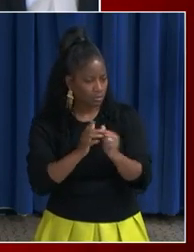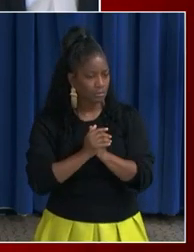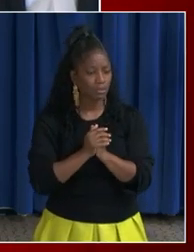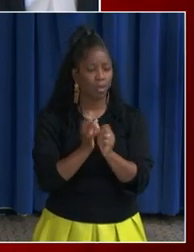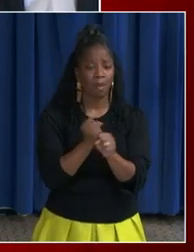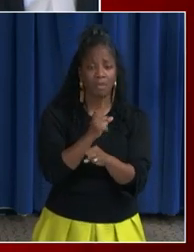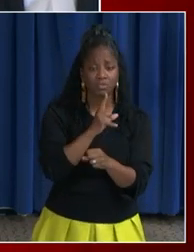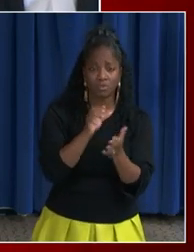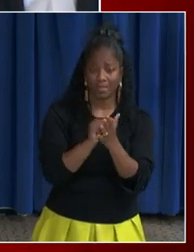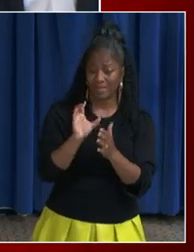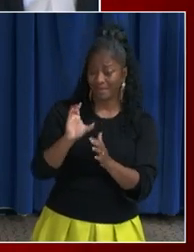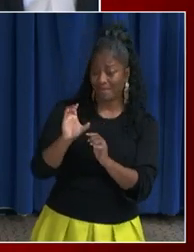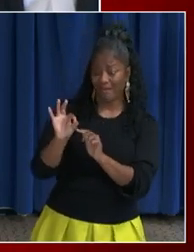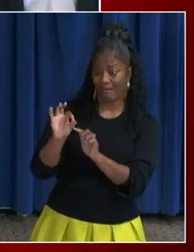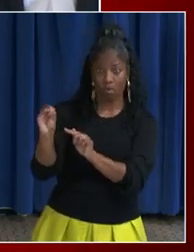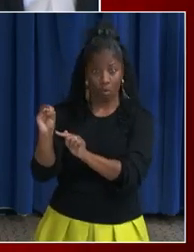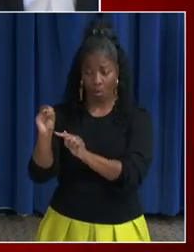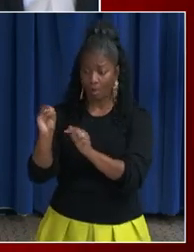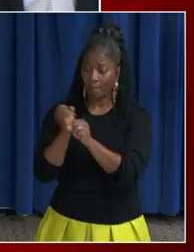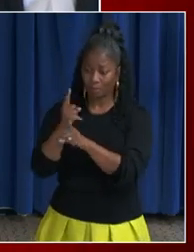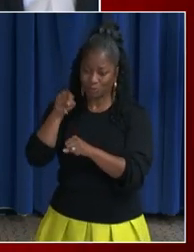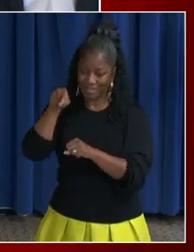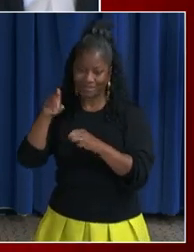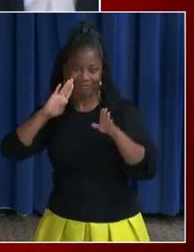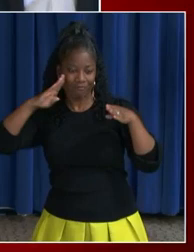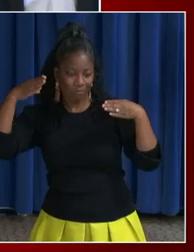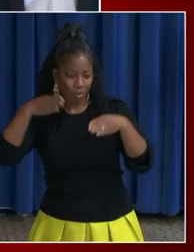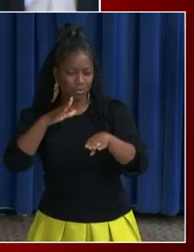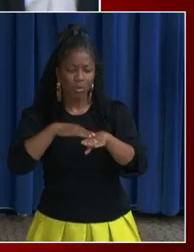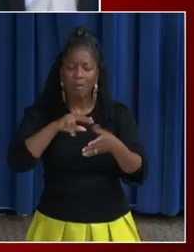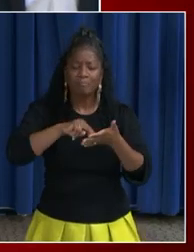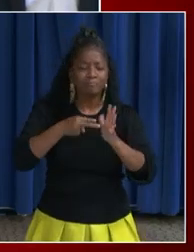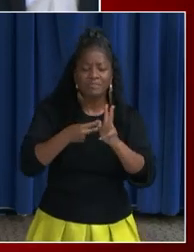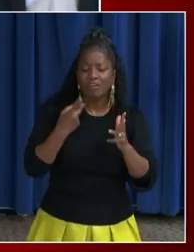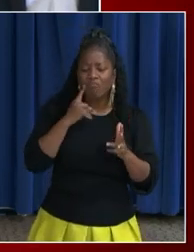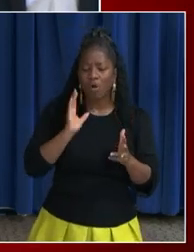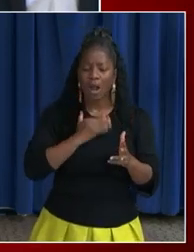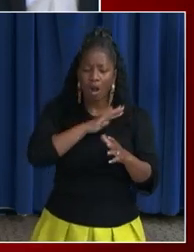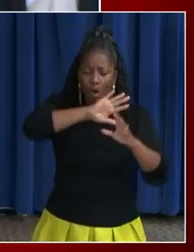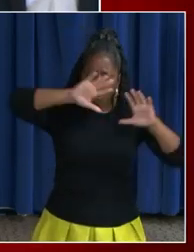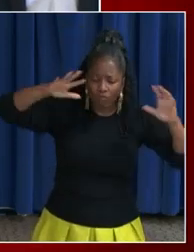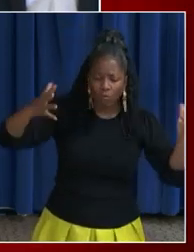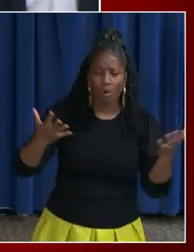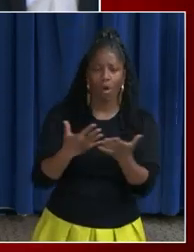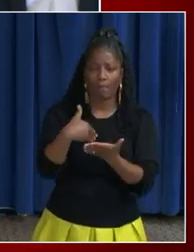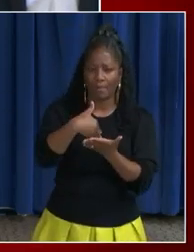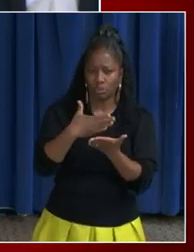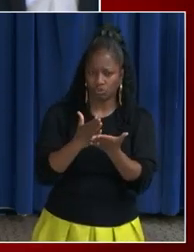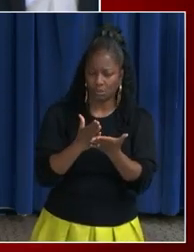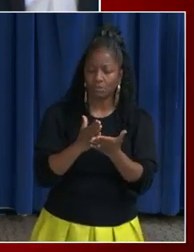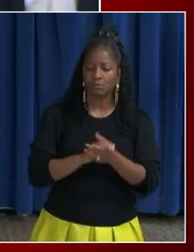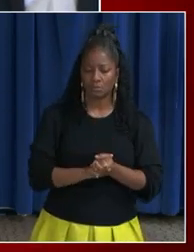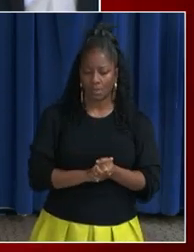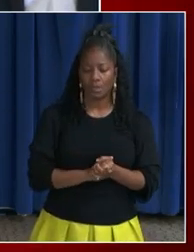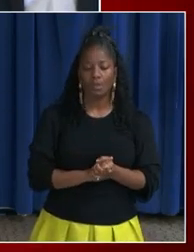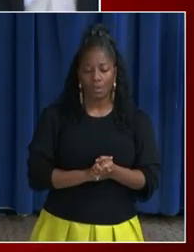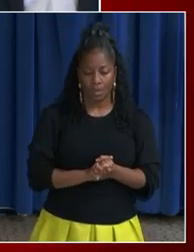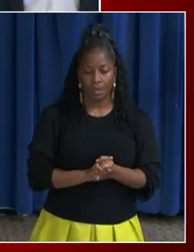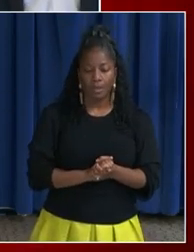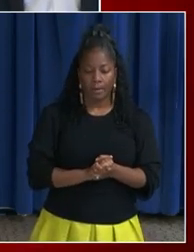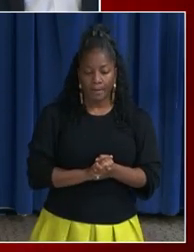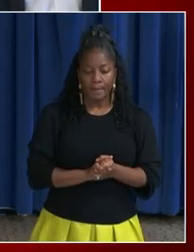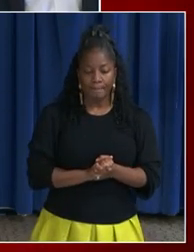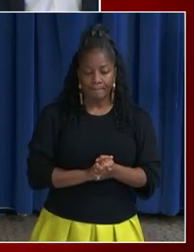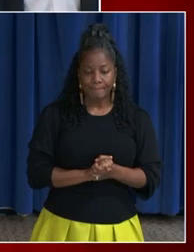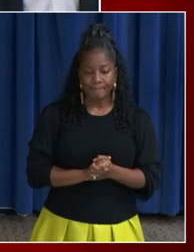the CFO to help us focus on what that means for our overall budget. We have also